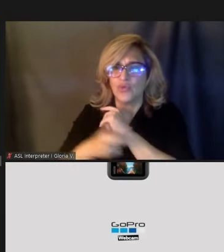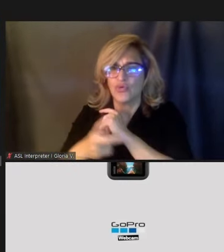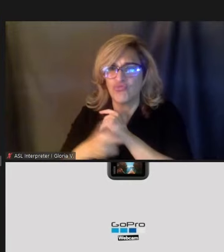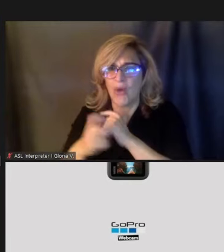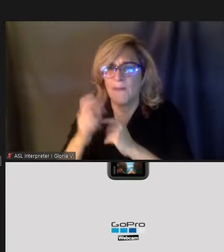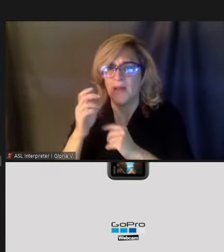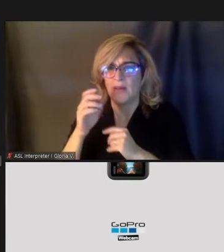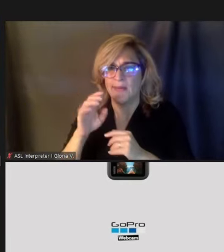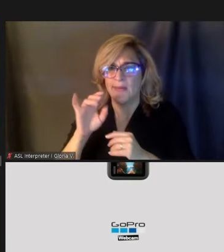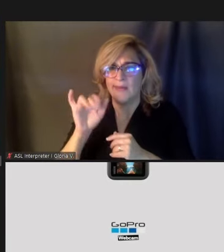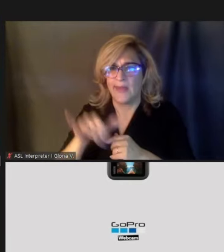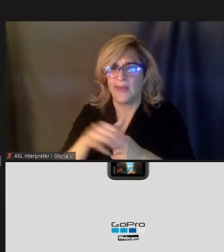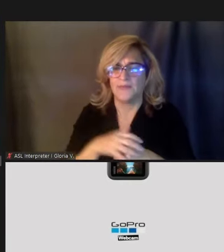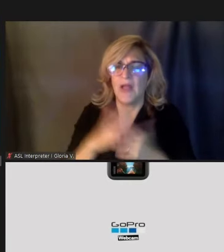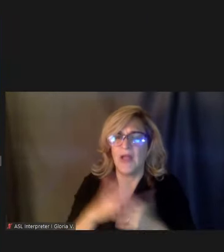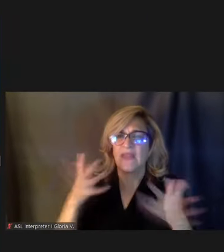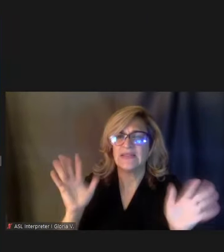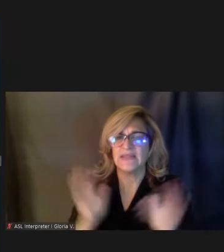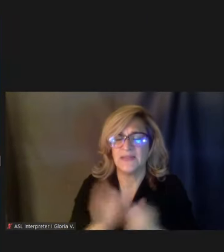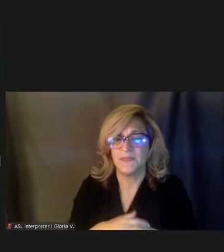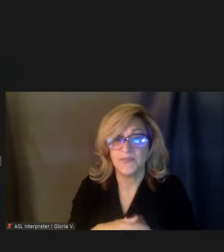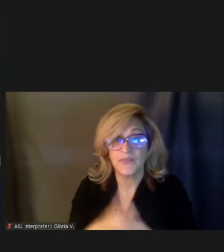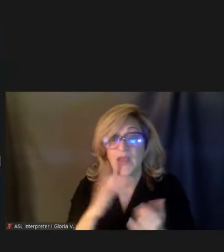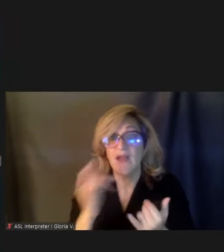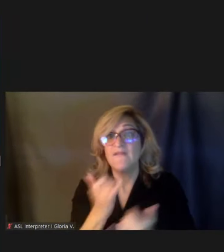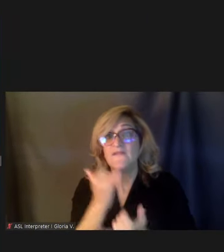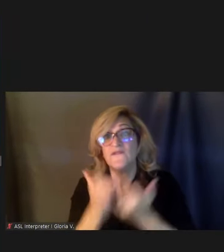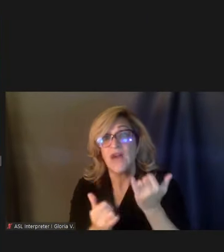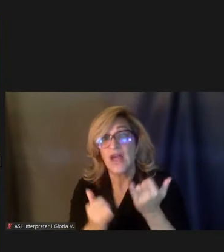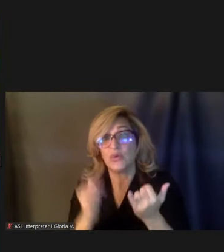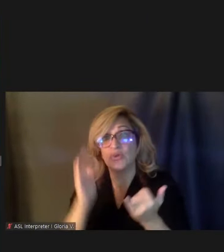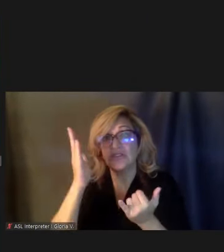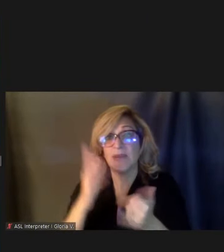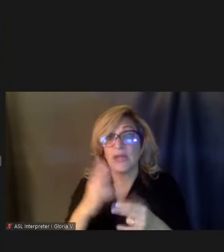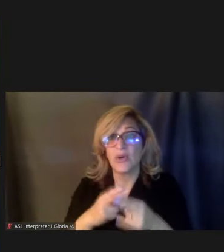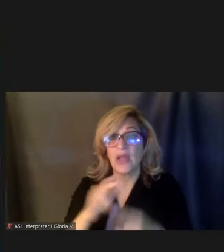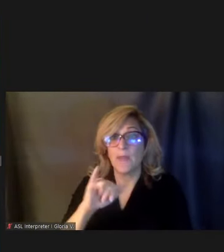Our final speaker will be Jose Taveras.